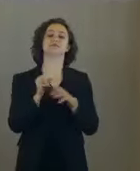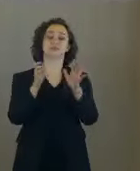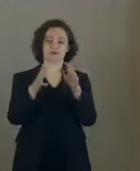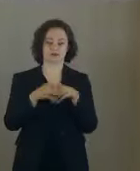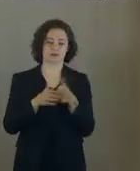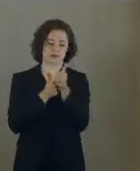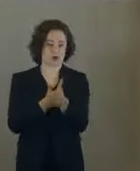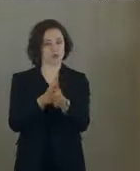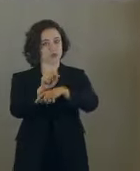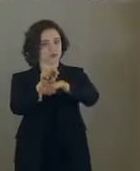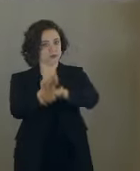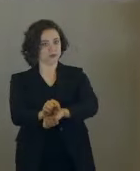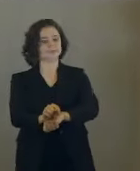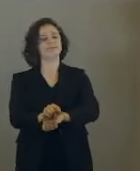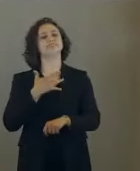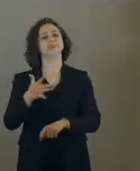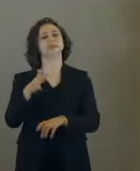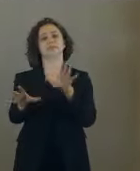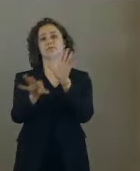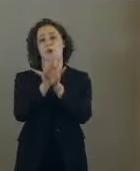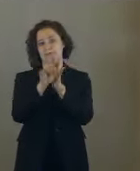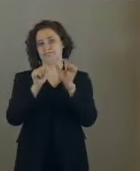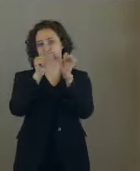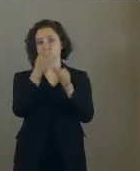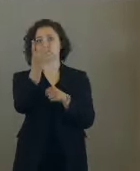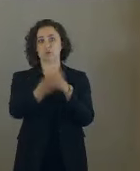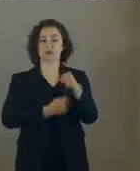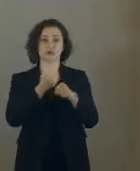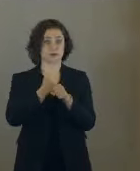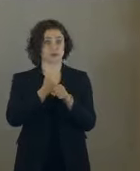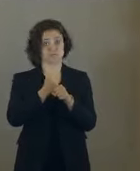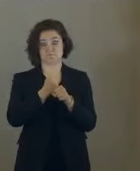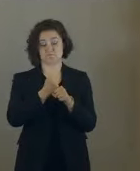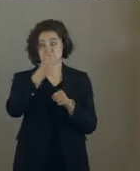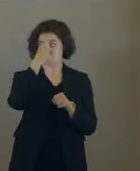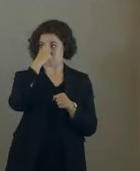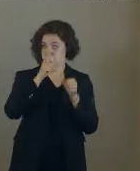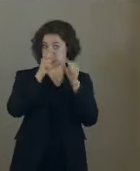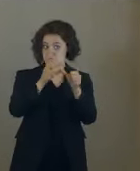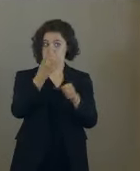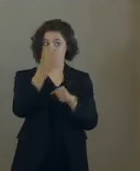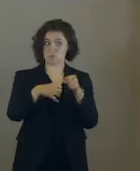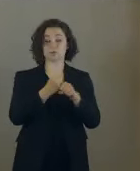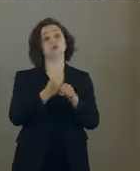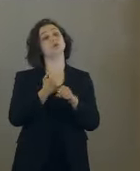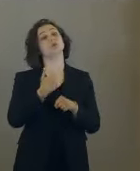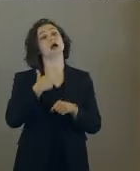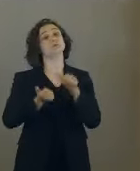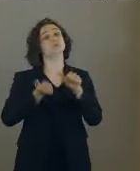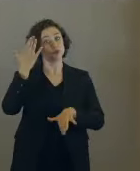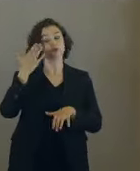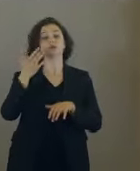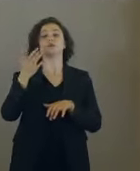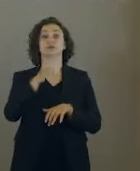tradition, typically these appointments are for 4 years, and I see absolutely no reason to break precedent. So with that in mind, I move that the